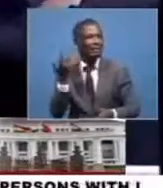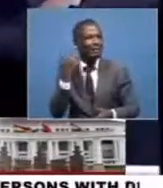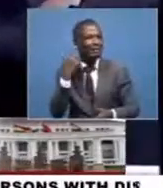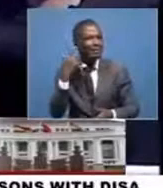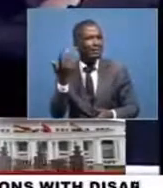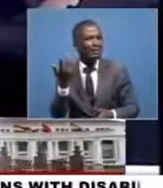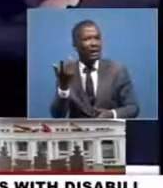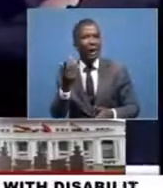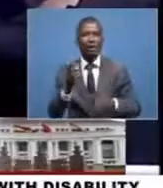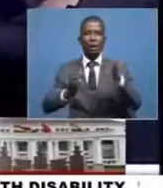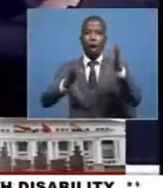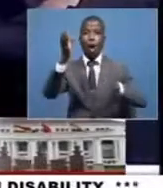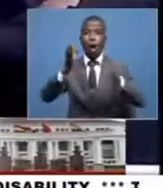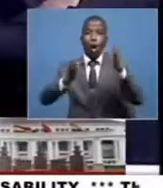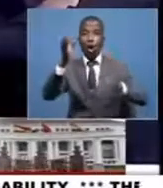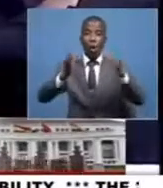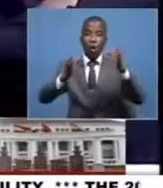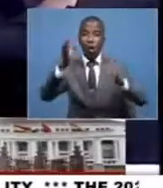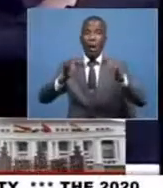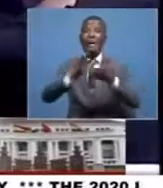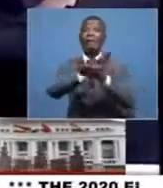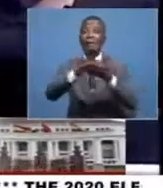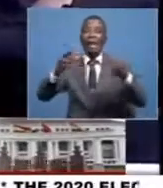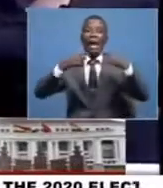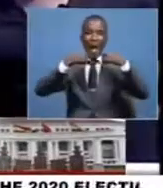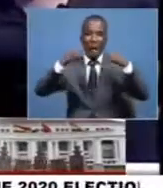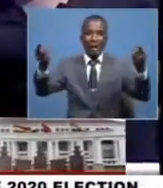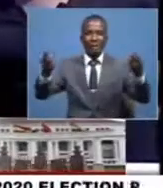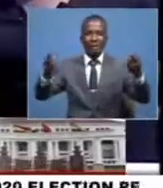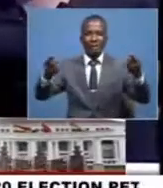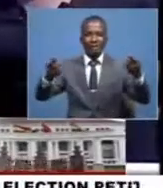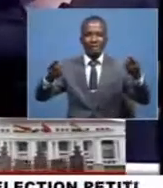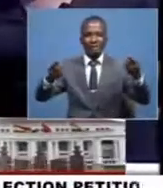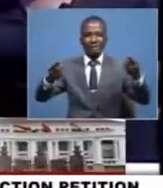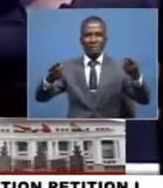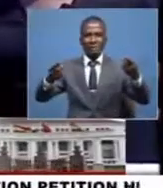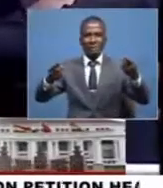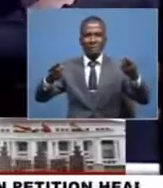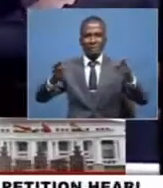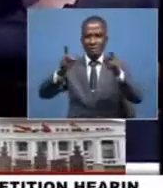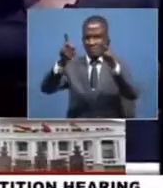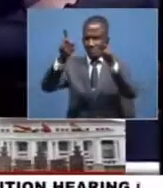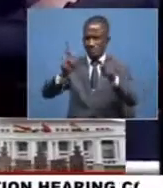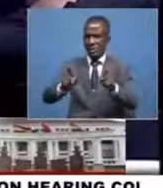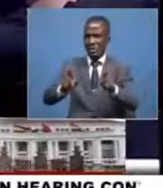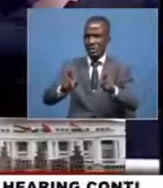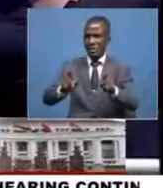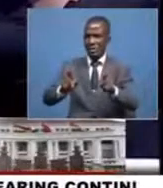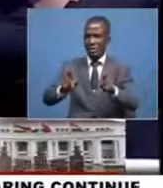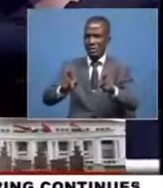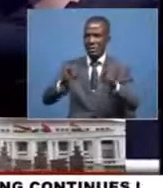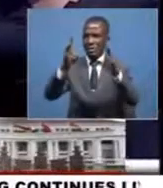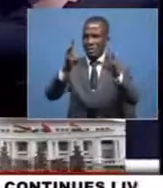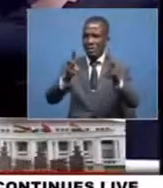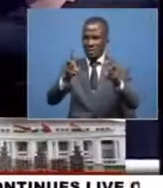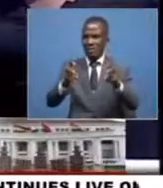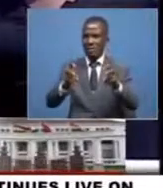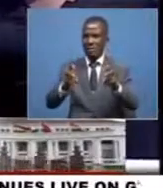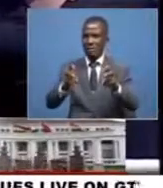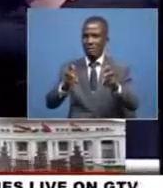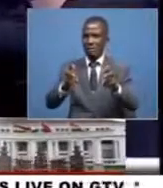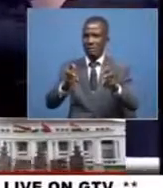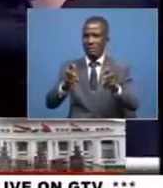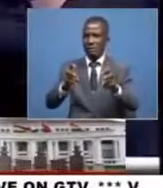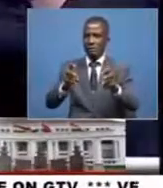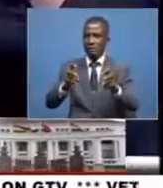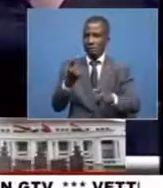the Supreme Court was very clear in its ruling. It said that a petitioner in an election petition case stands on its own